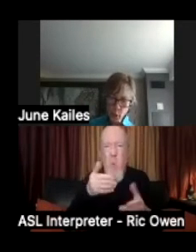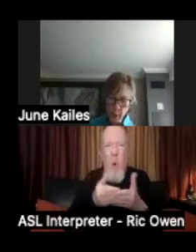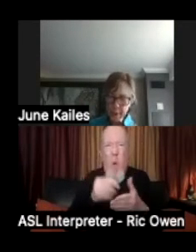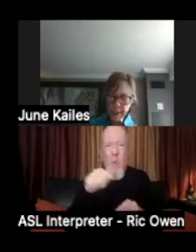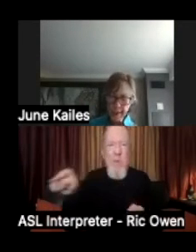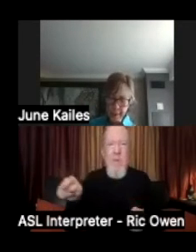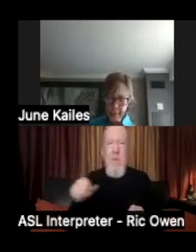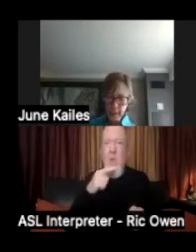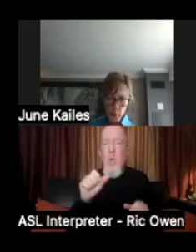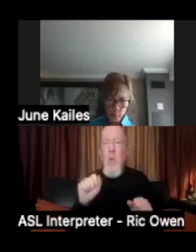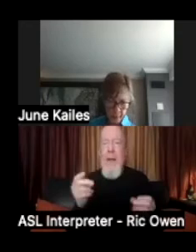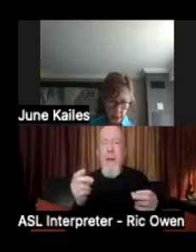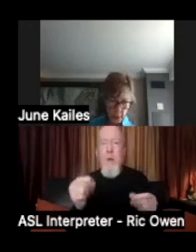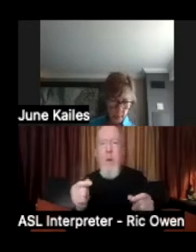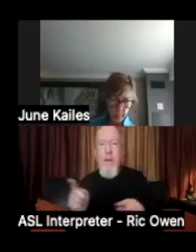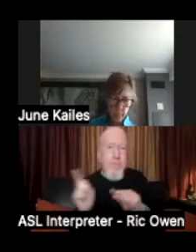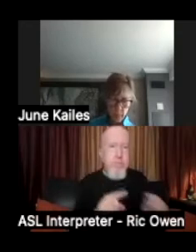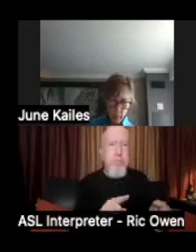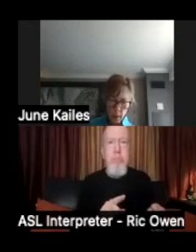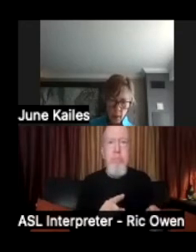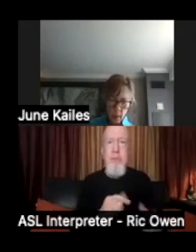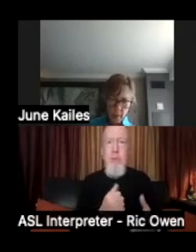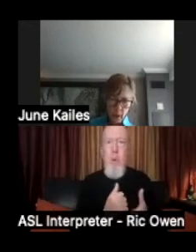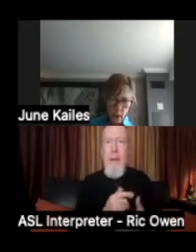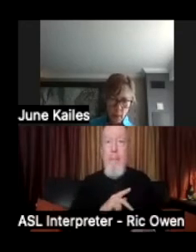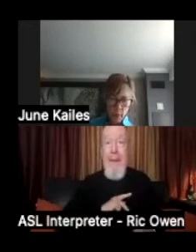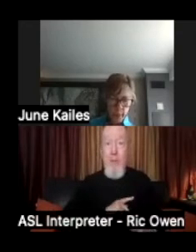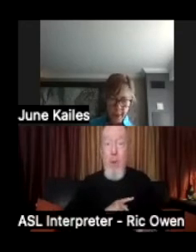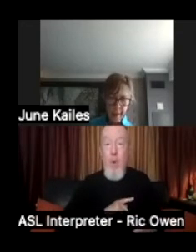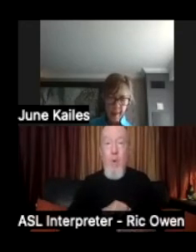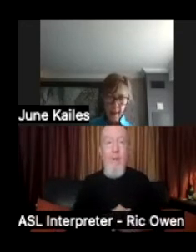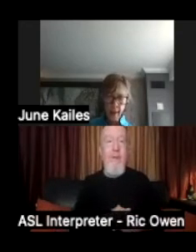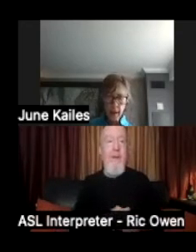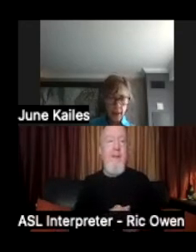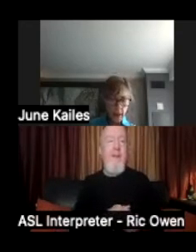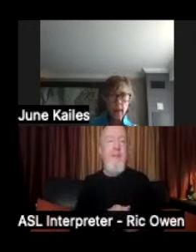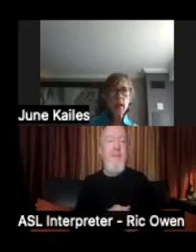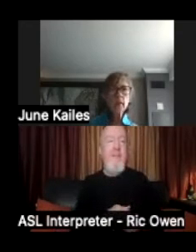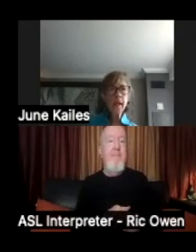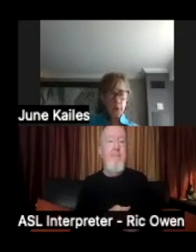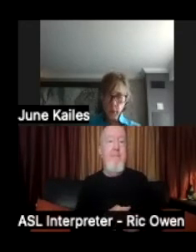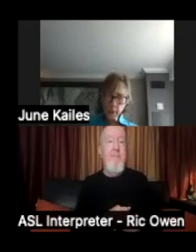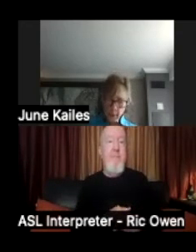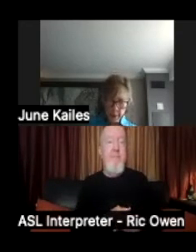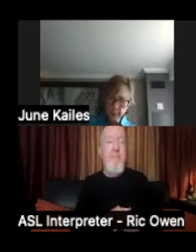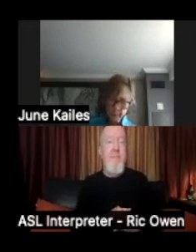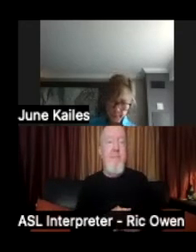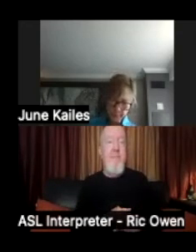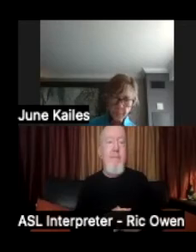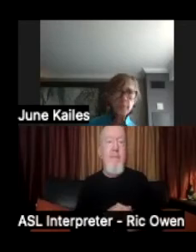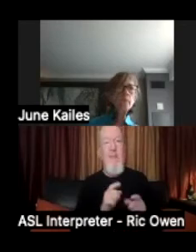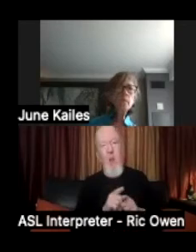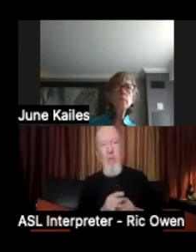be quickly can get to Pedro. So incorporating slide 21.